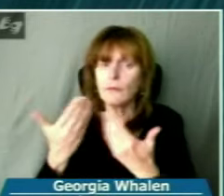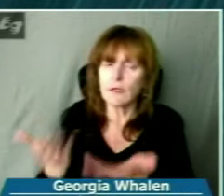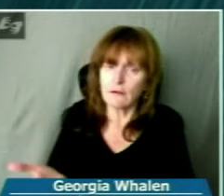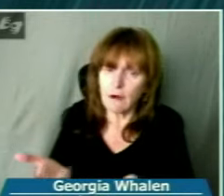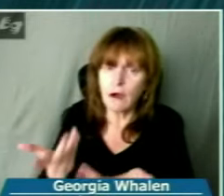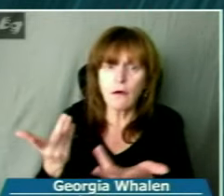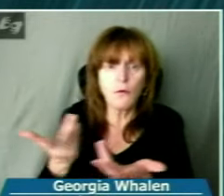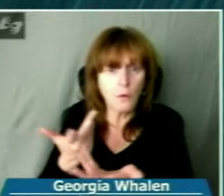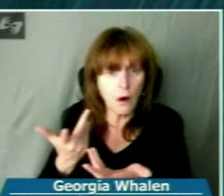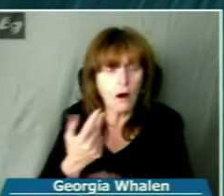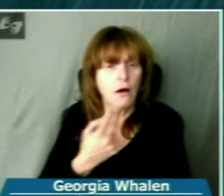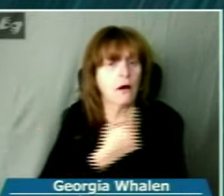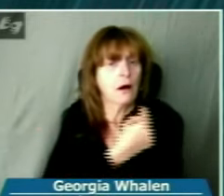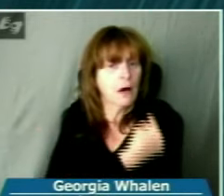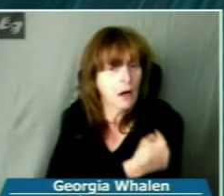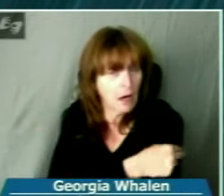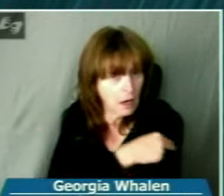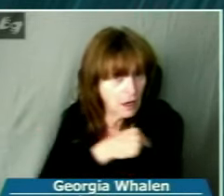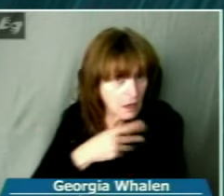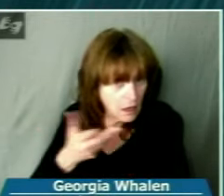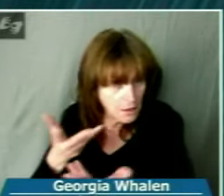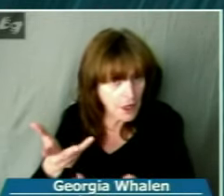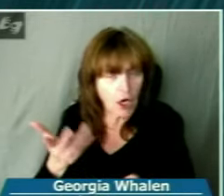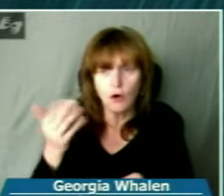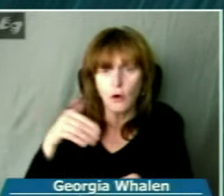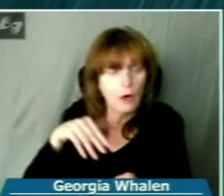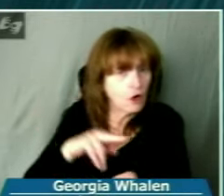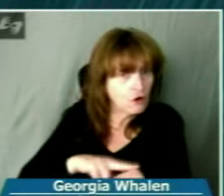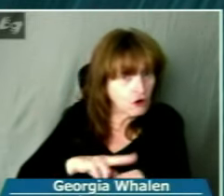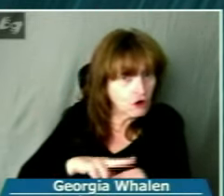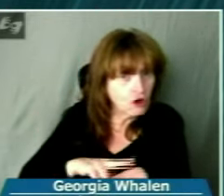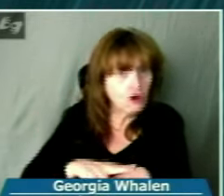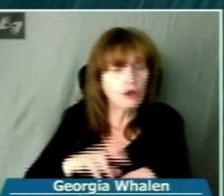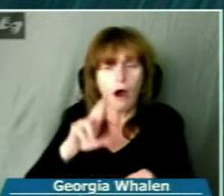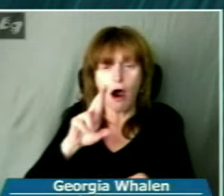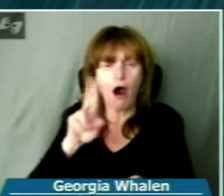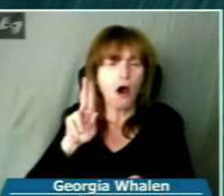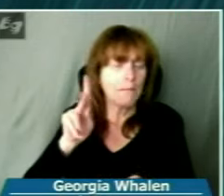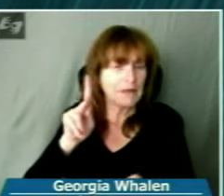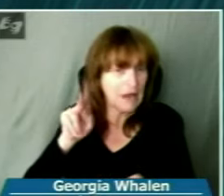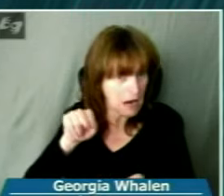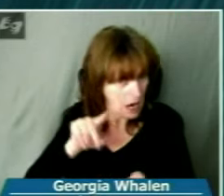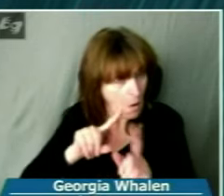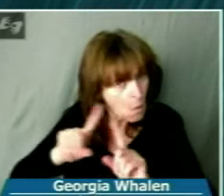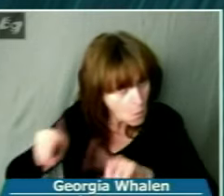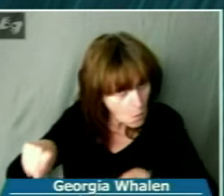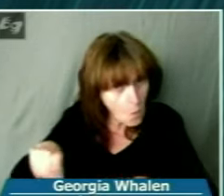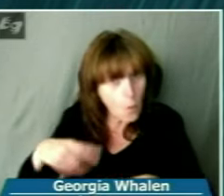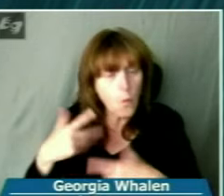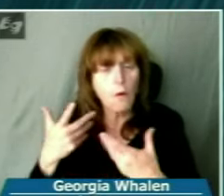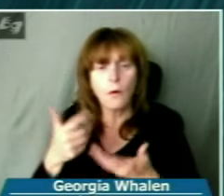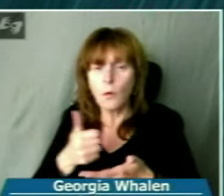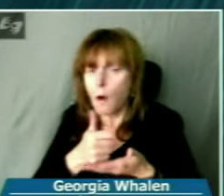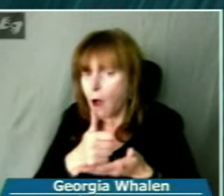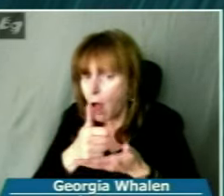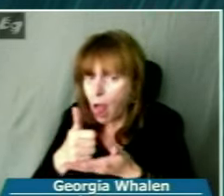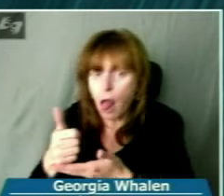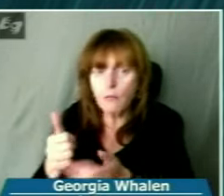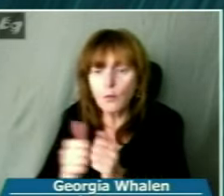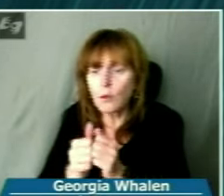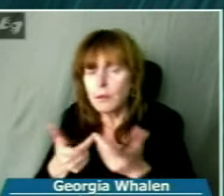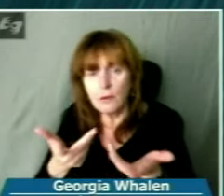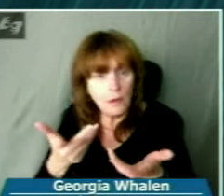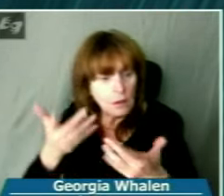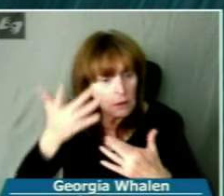there where we have our nurse practitioners going in and making sure that people are healthy and receiving any medical treatment. We have also worked in conjunction